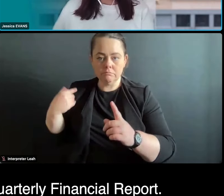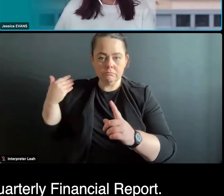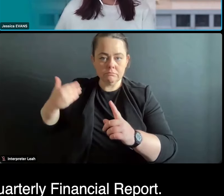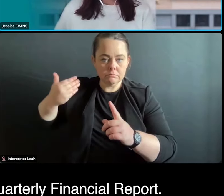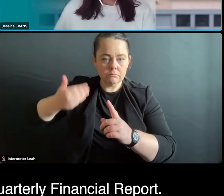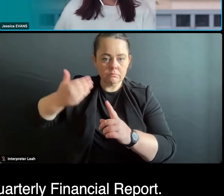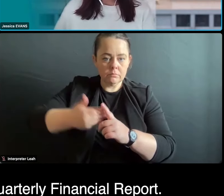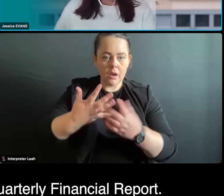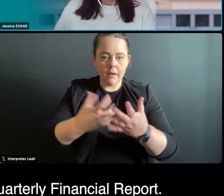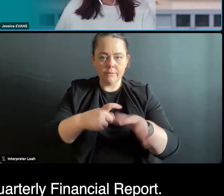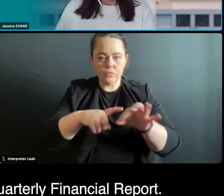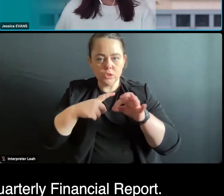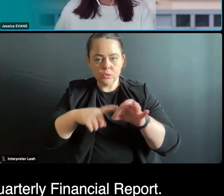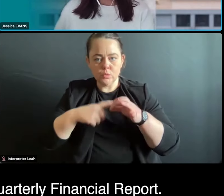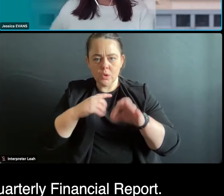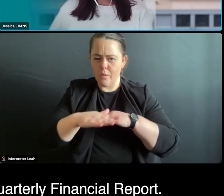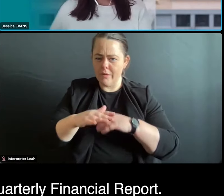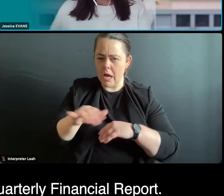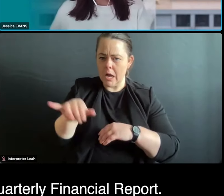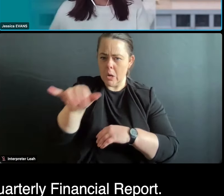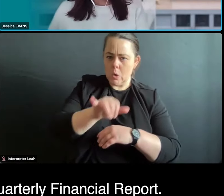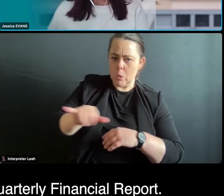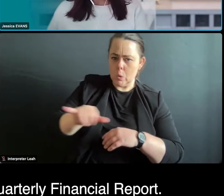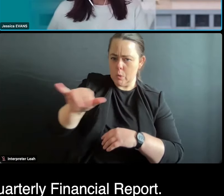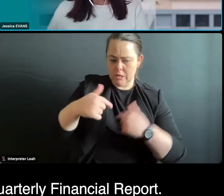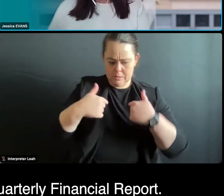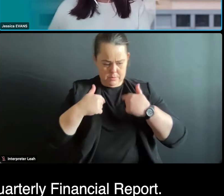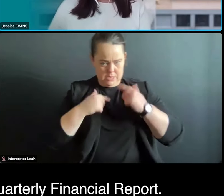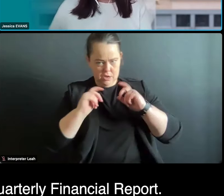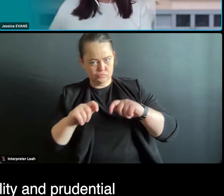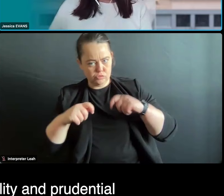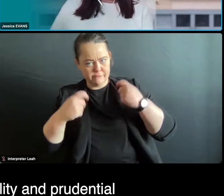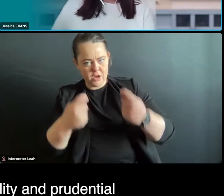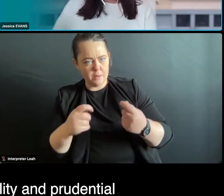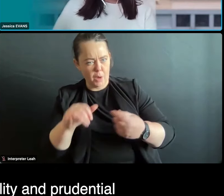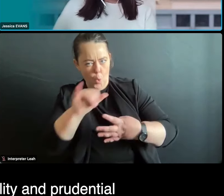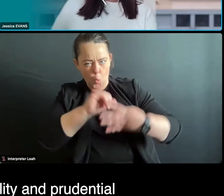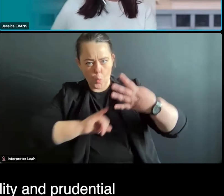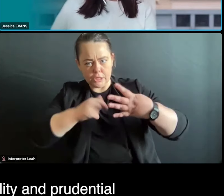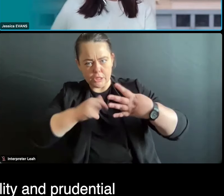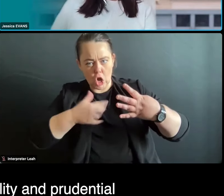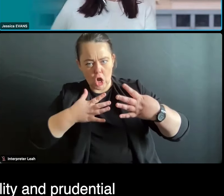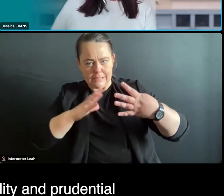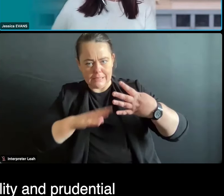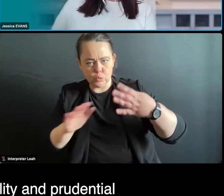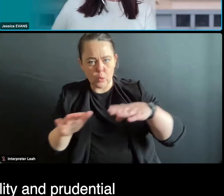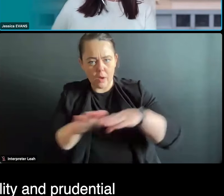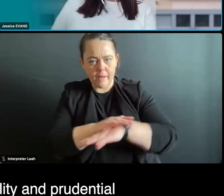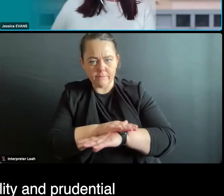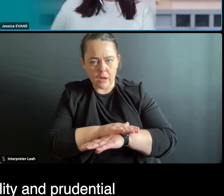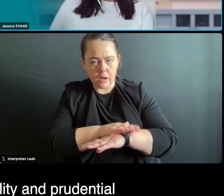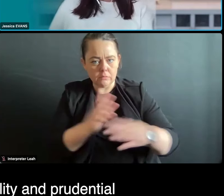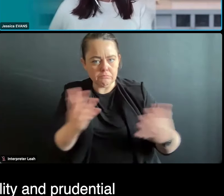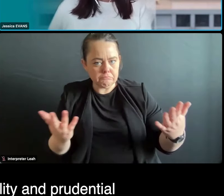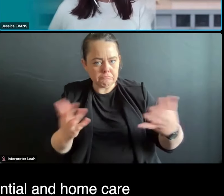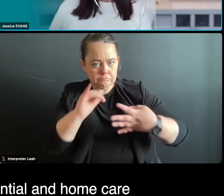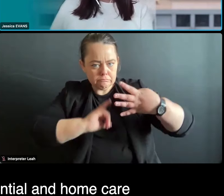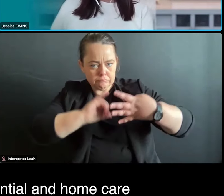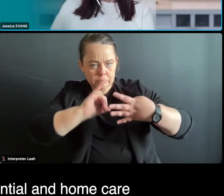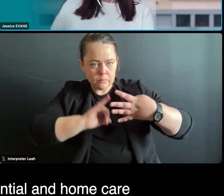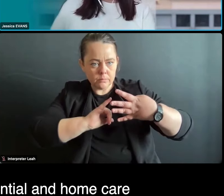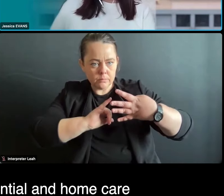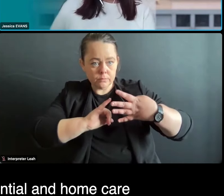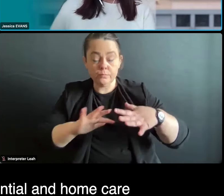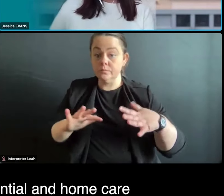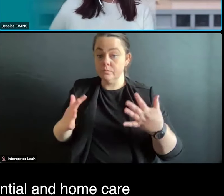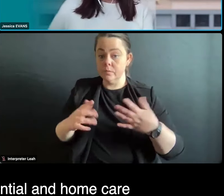need to complete which sections of the quarterly financial report. So before I go on, the viability and prudential